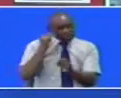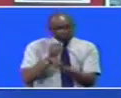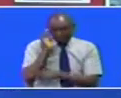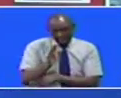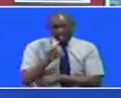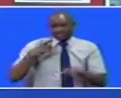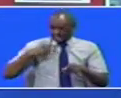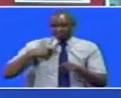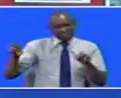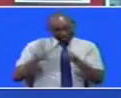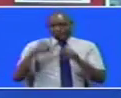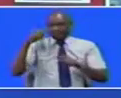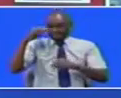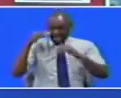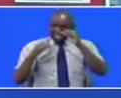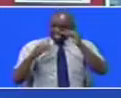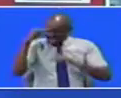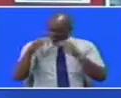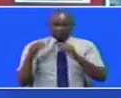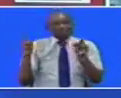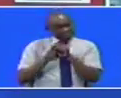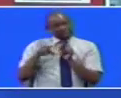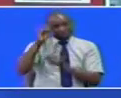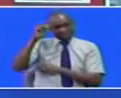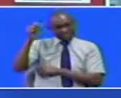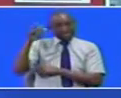had back in Syria before the civil war.